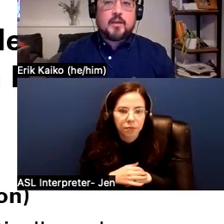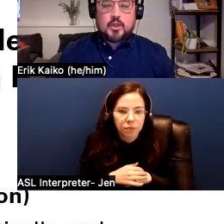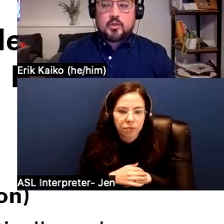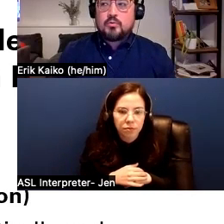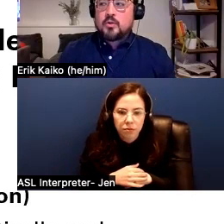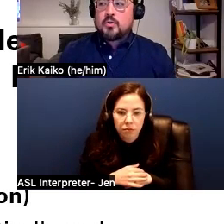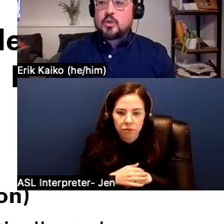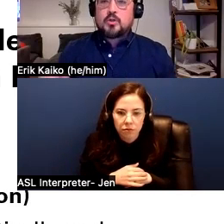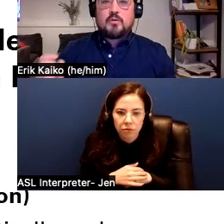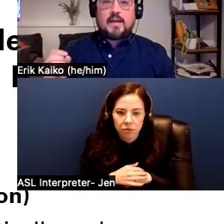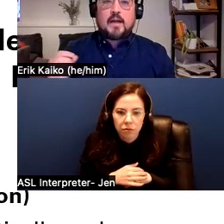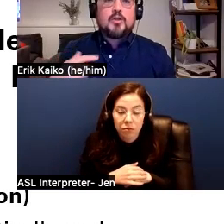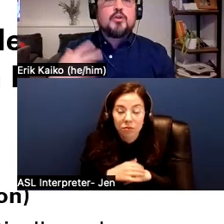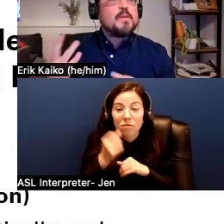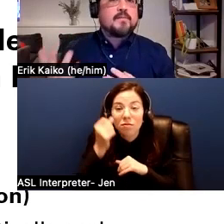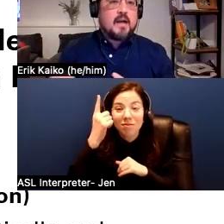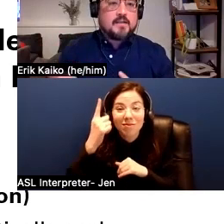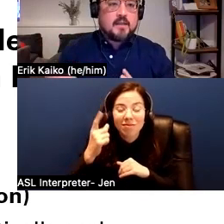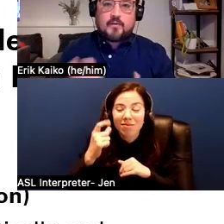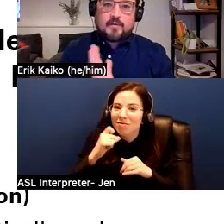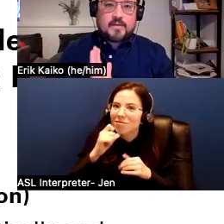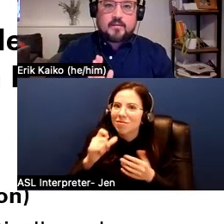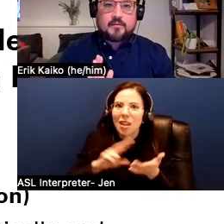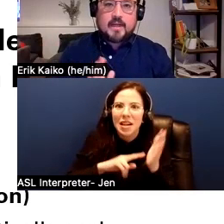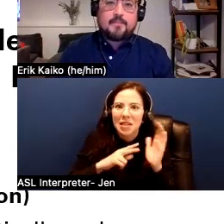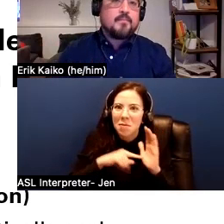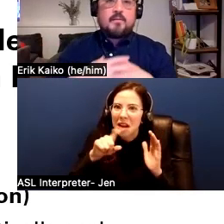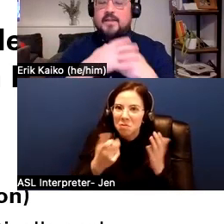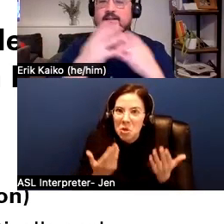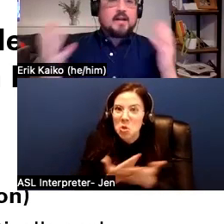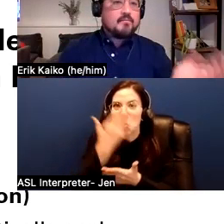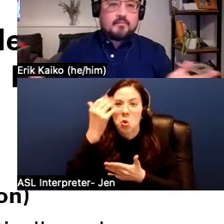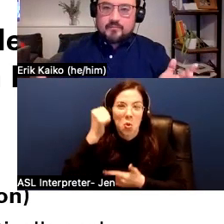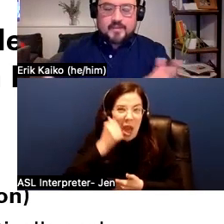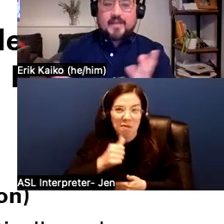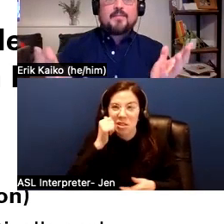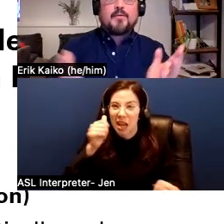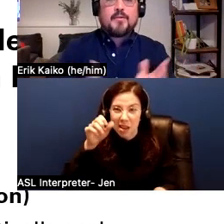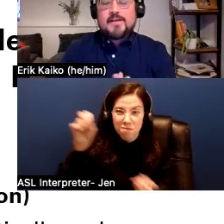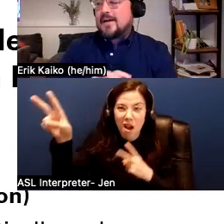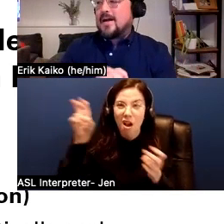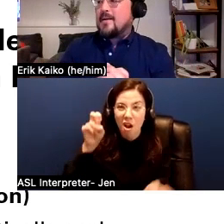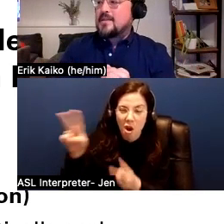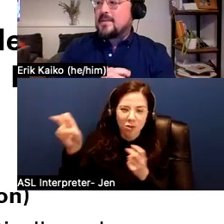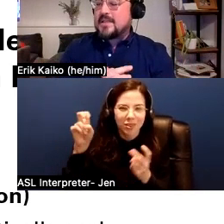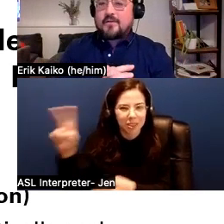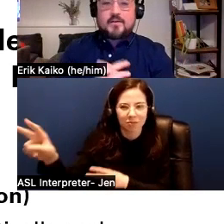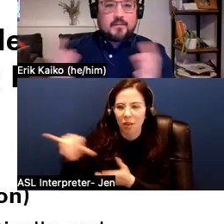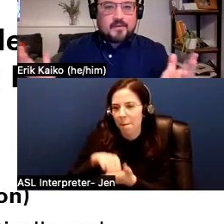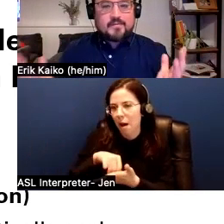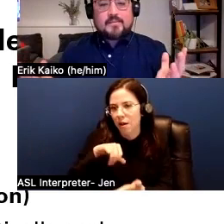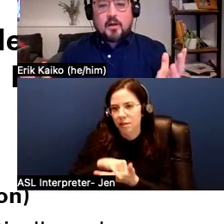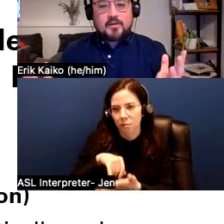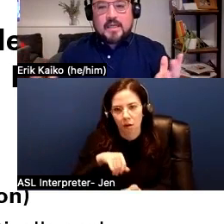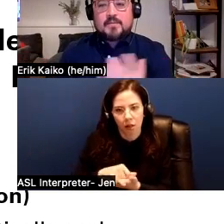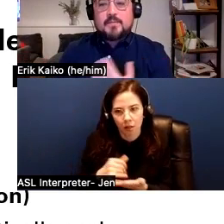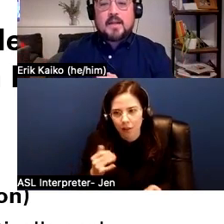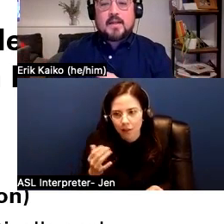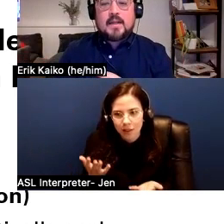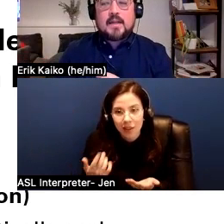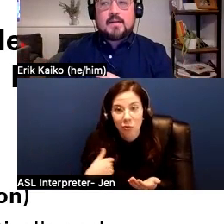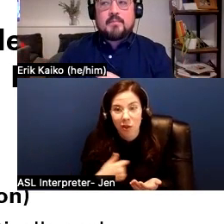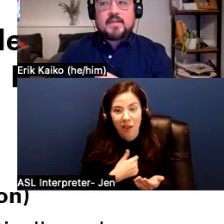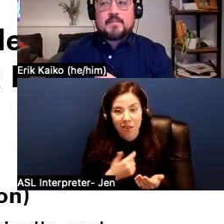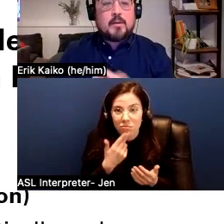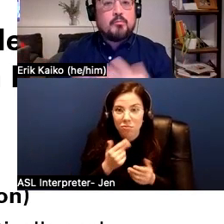I'm telling you to create a new piece of content for every single day. That's not sustainable, especially for some of us with small teams,